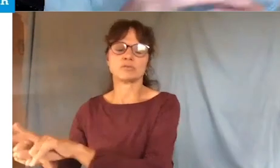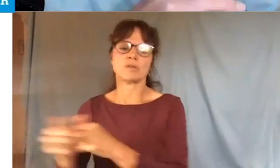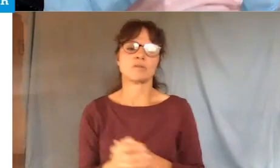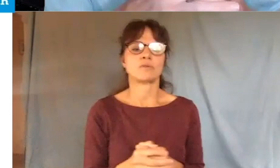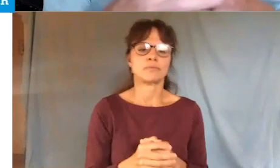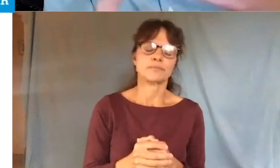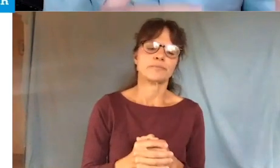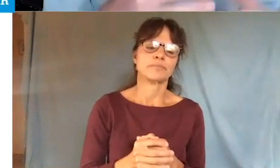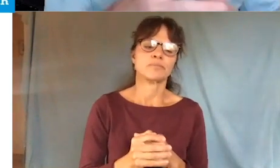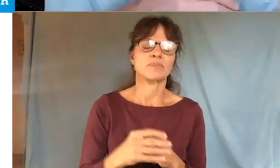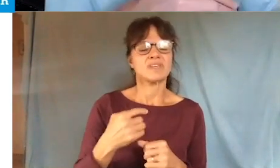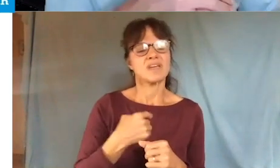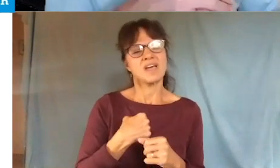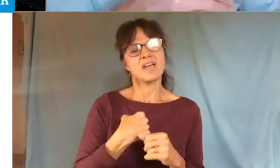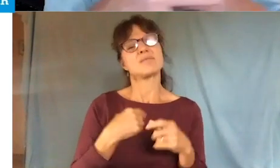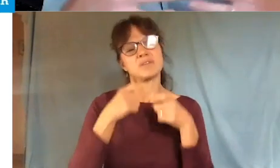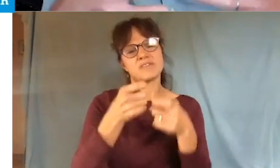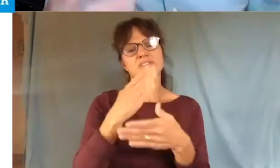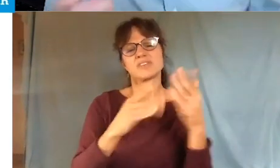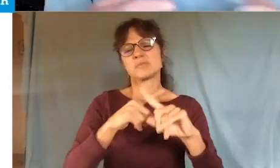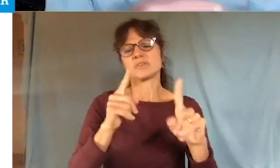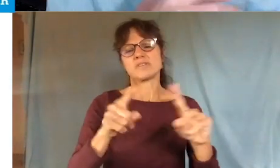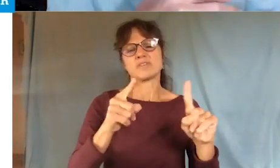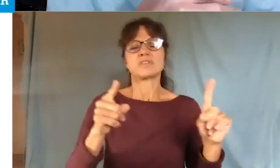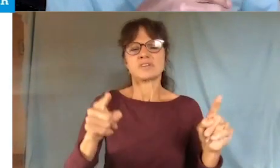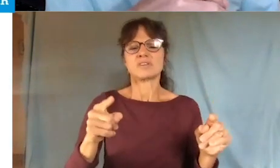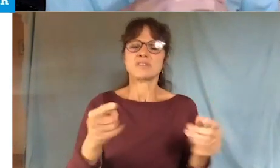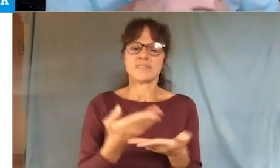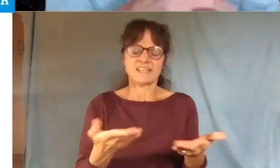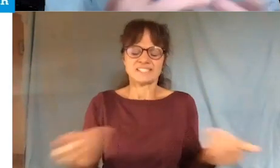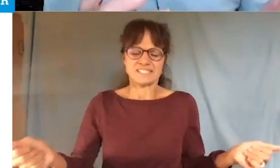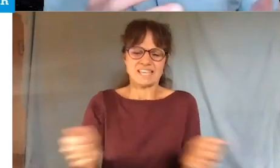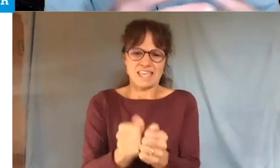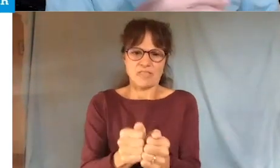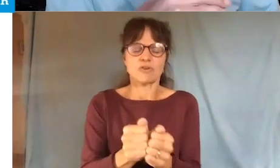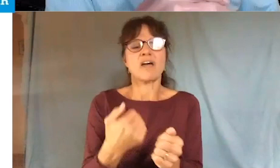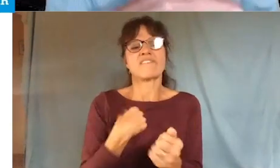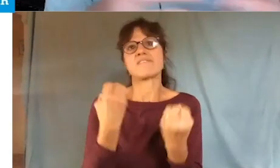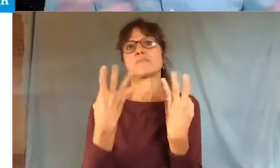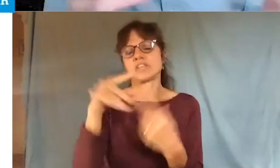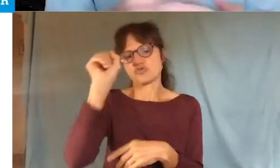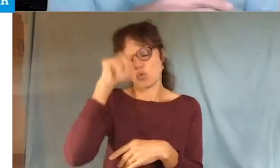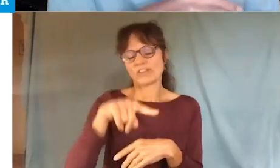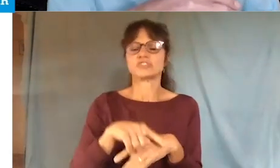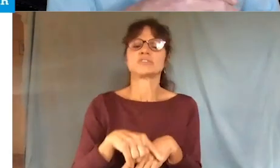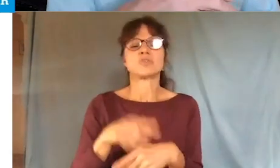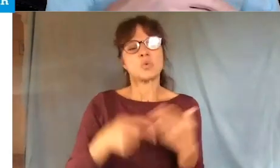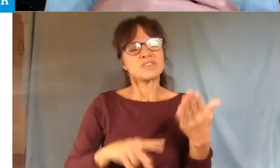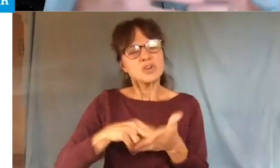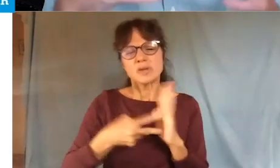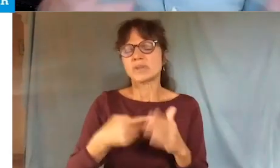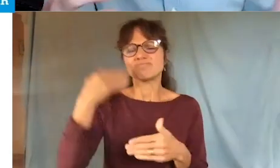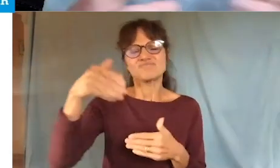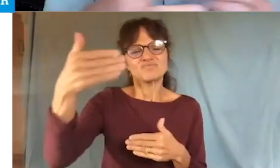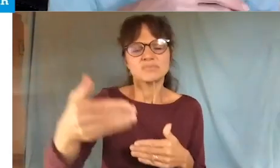Well, you know, and I'm putting some different pieces together because I have a lot of questions, as I'm sure you do. What is this all going to mean? You know, in